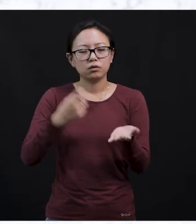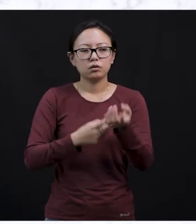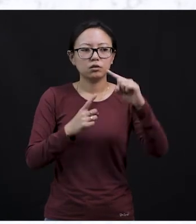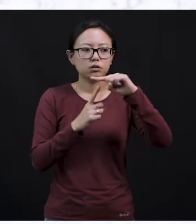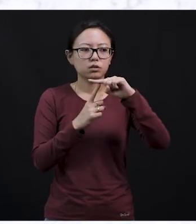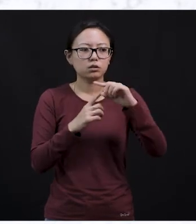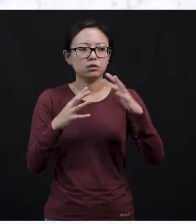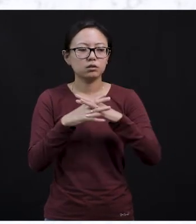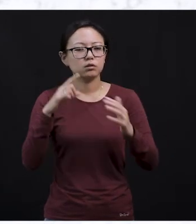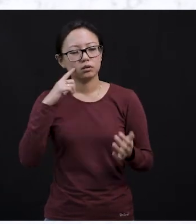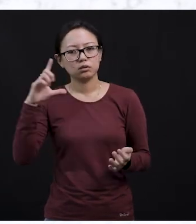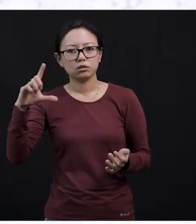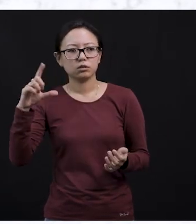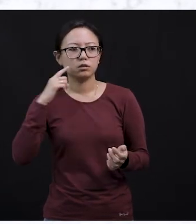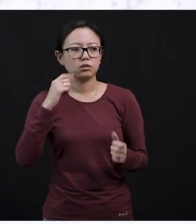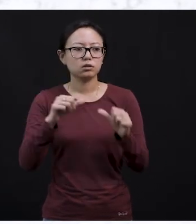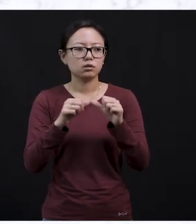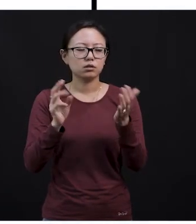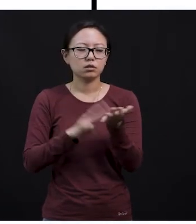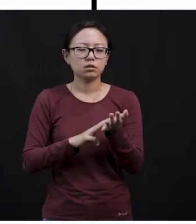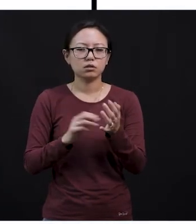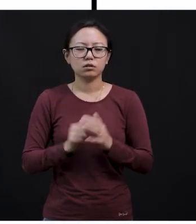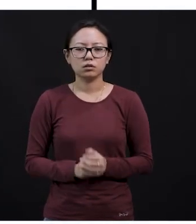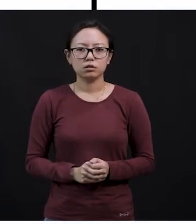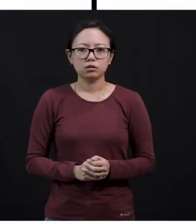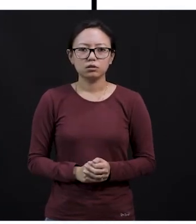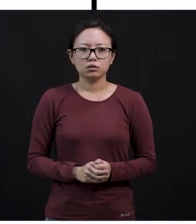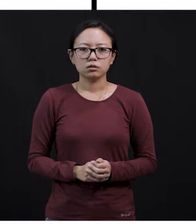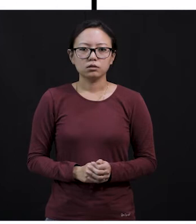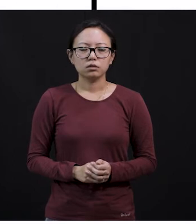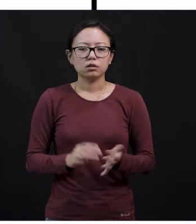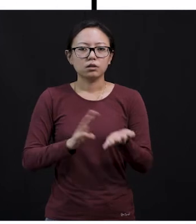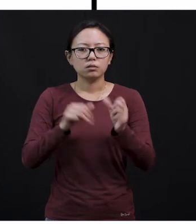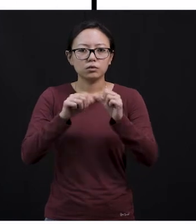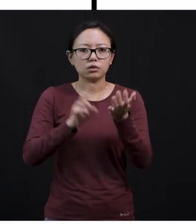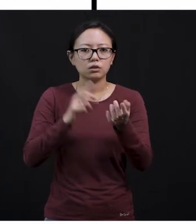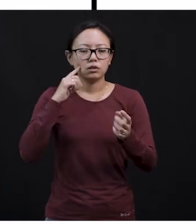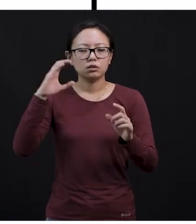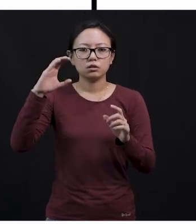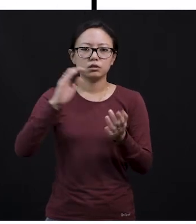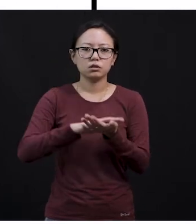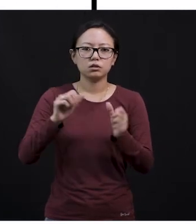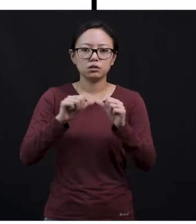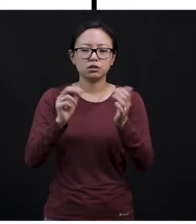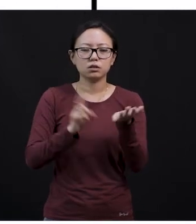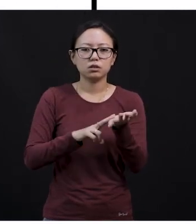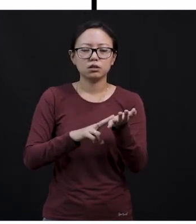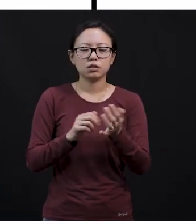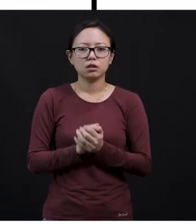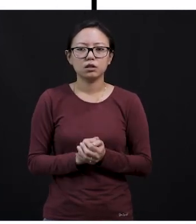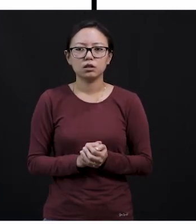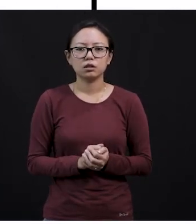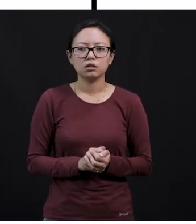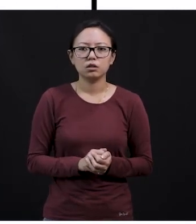was a person who was appointed by the Britishers. But he was bribed and he surrendered Calcutta to